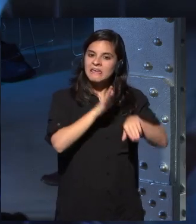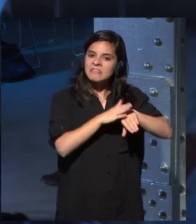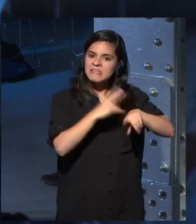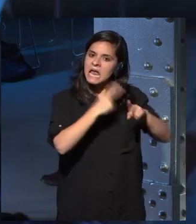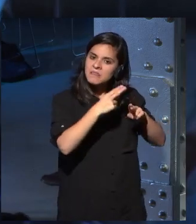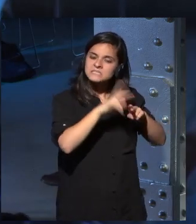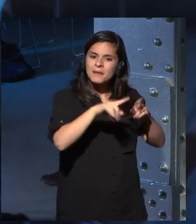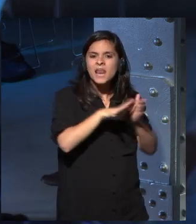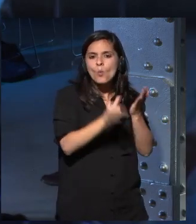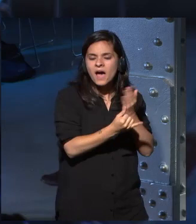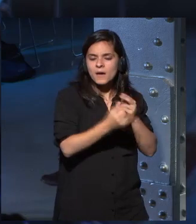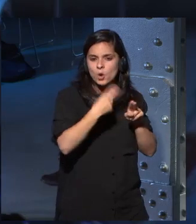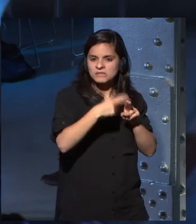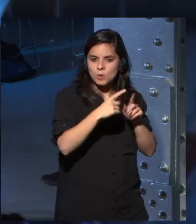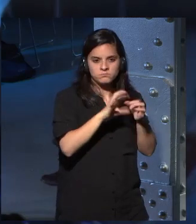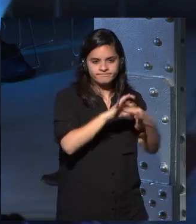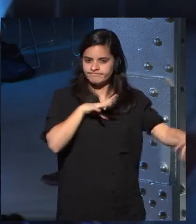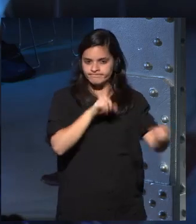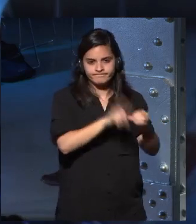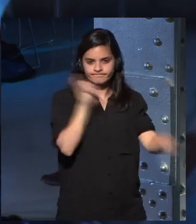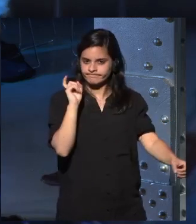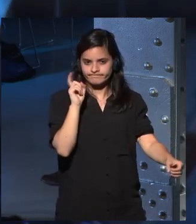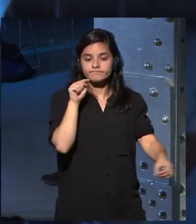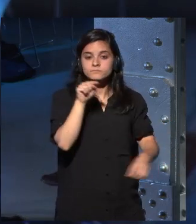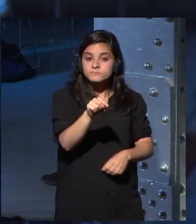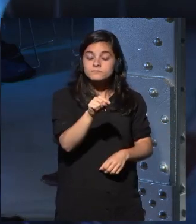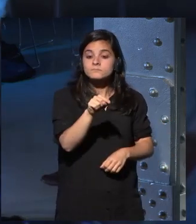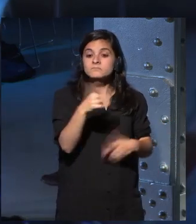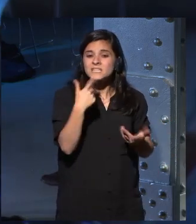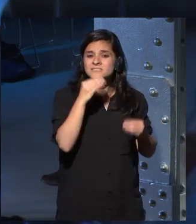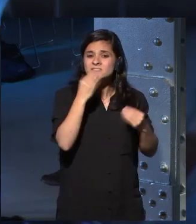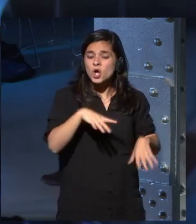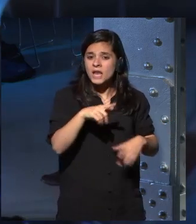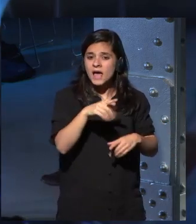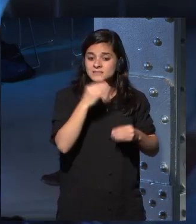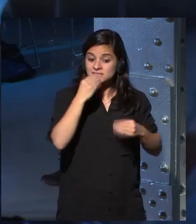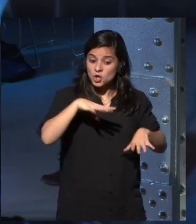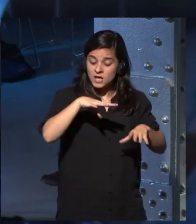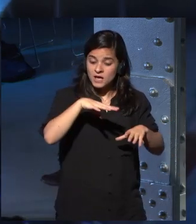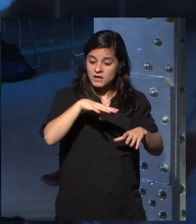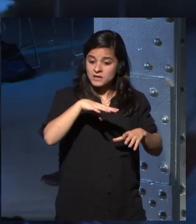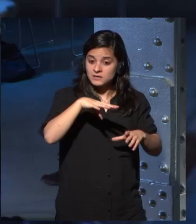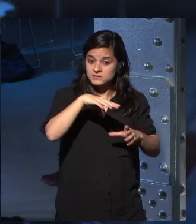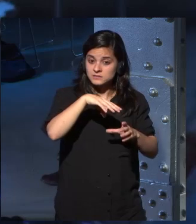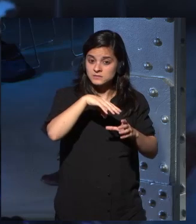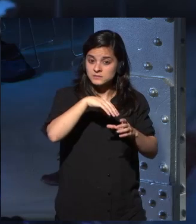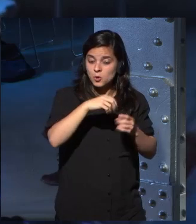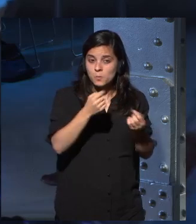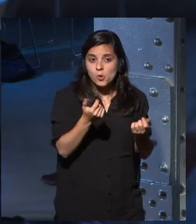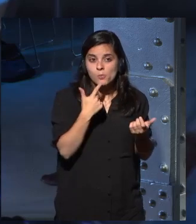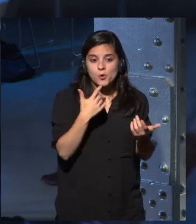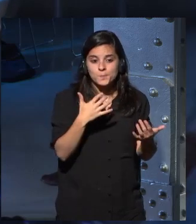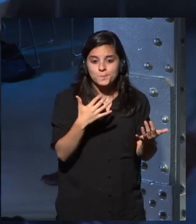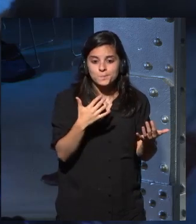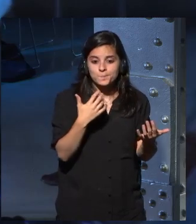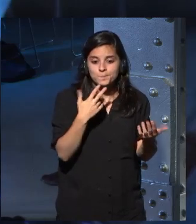The stories of mine that seem on the surface to address political or moral